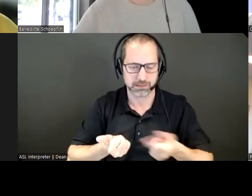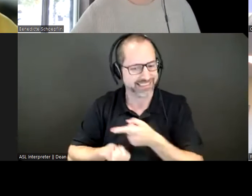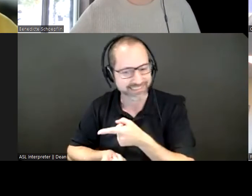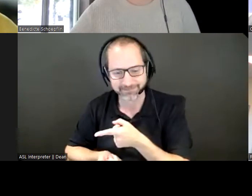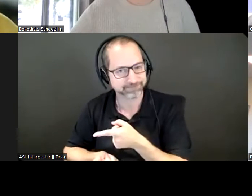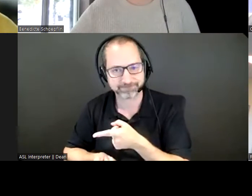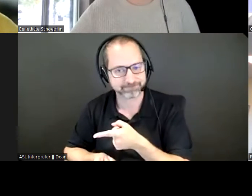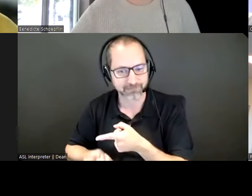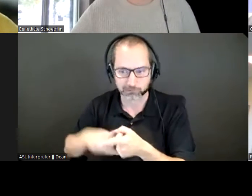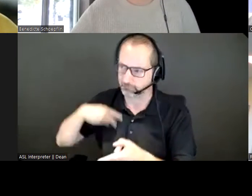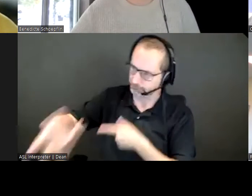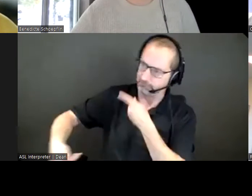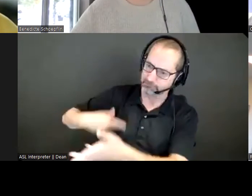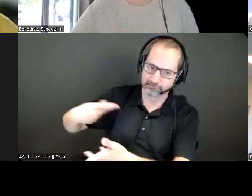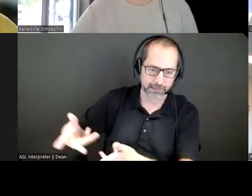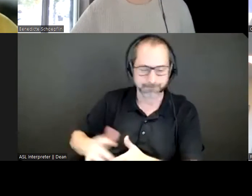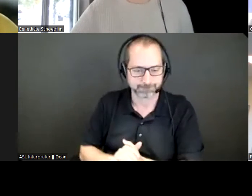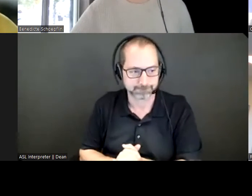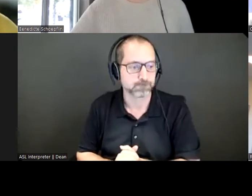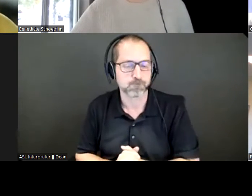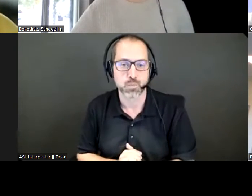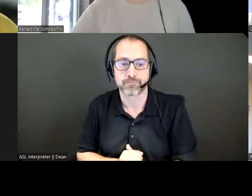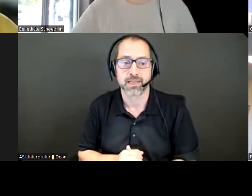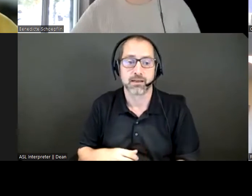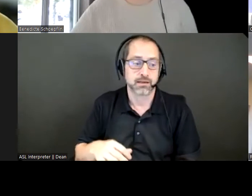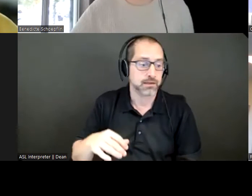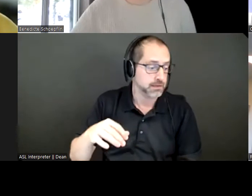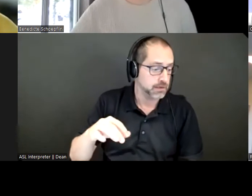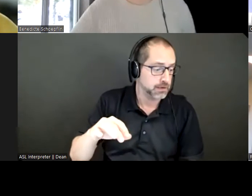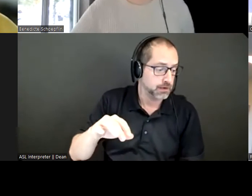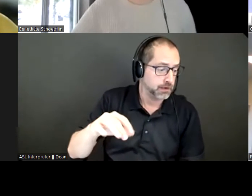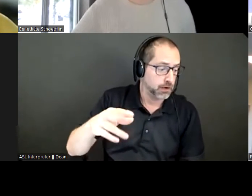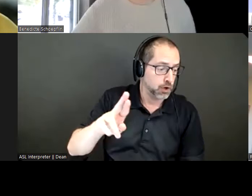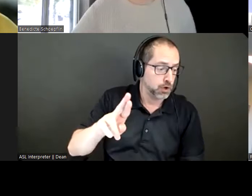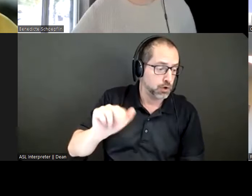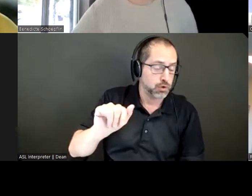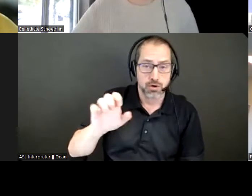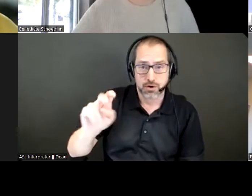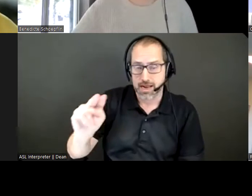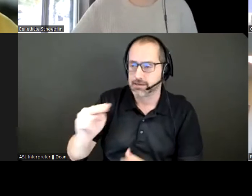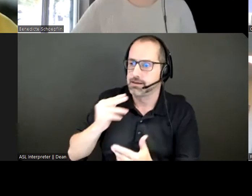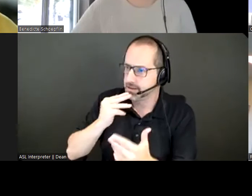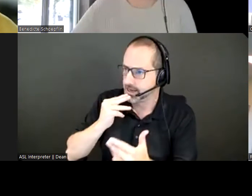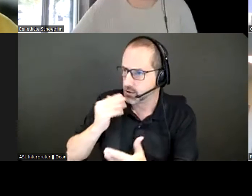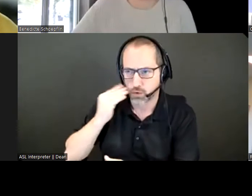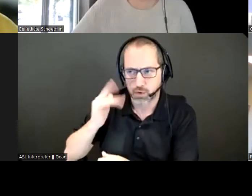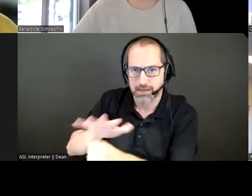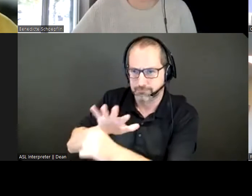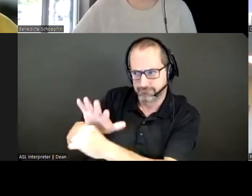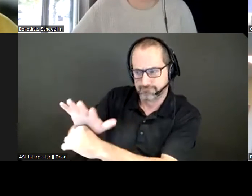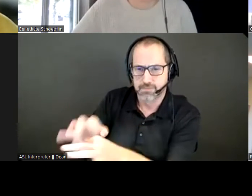I that, and for that advocacy too. I think that's so important. And I know in terms of some of the work that you have been also